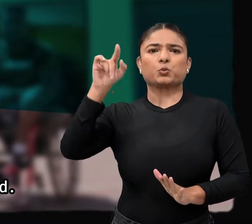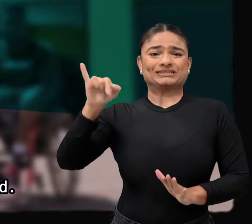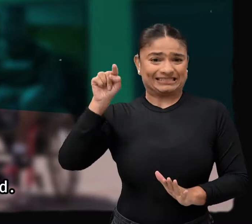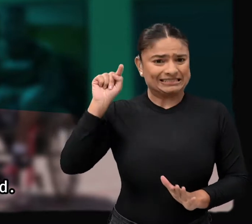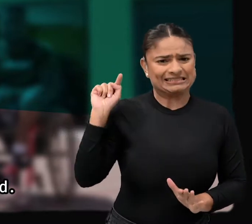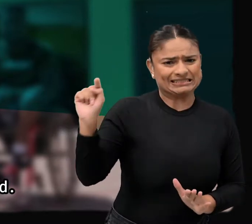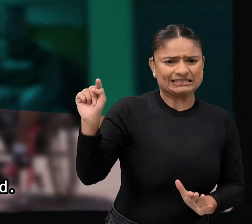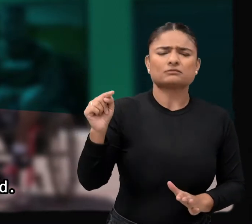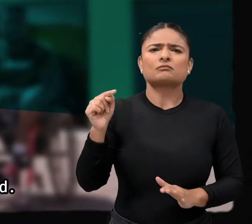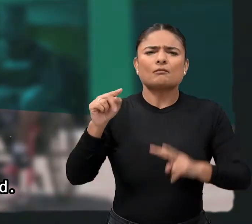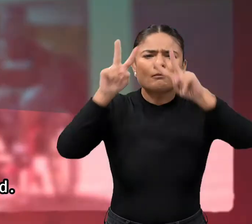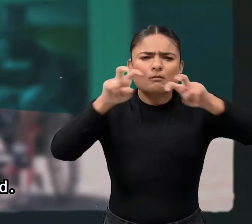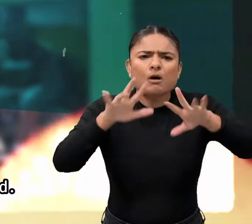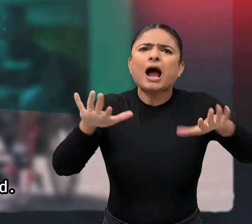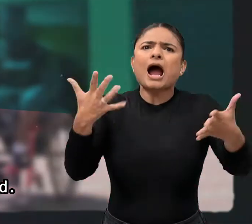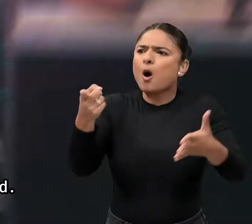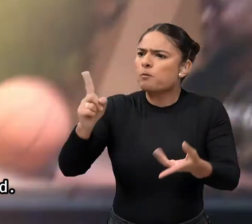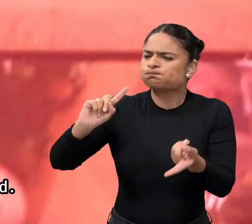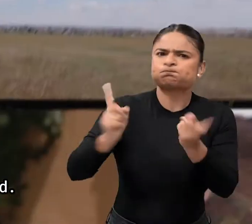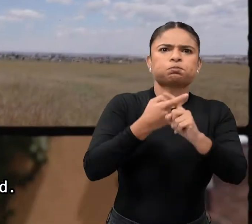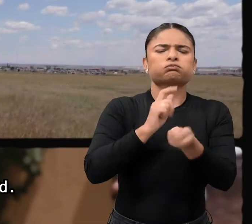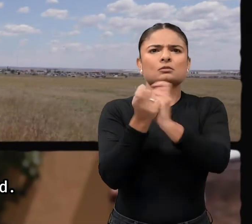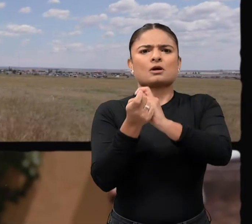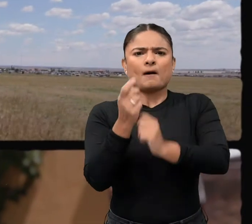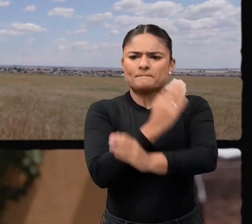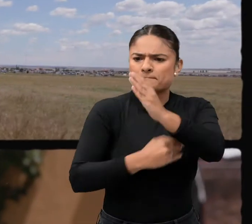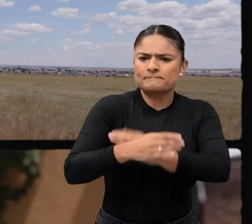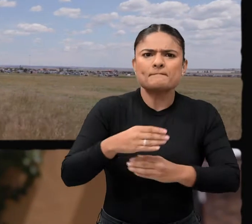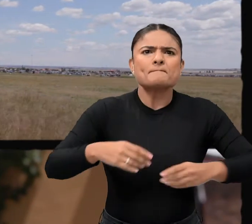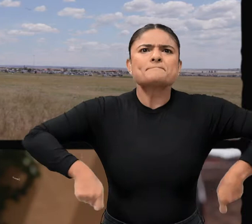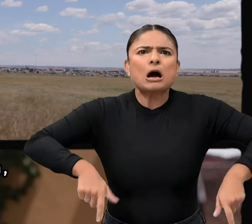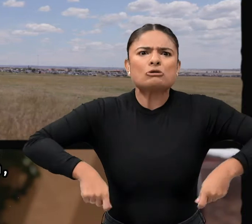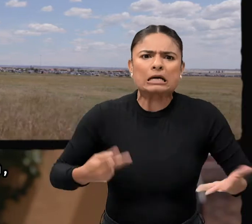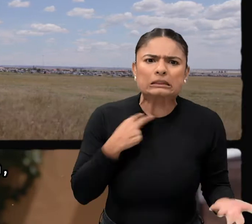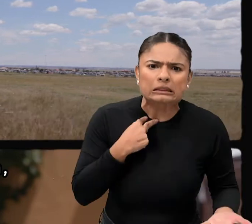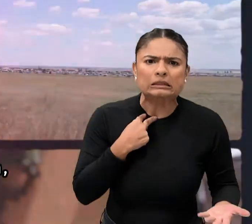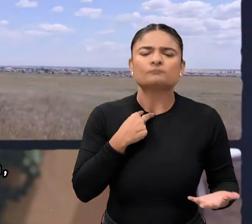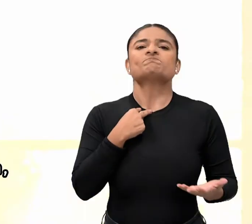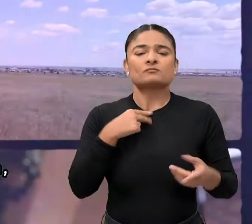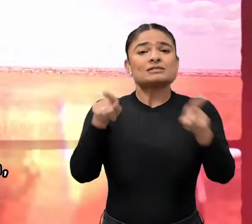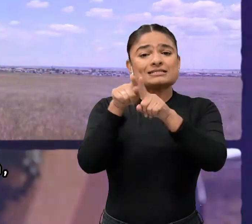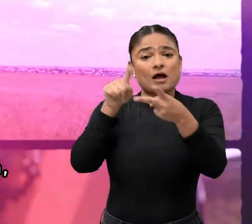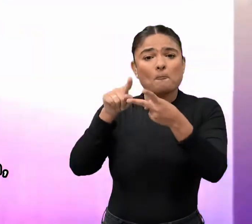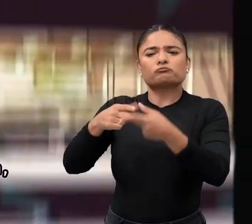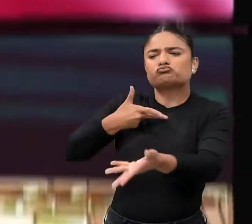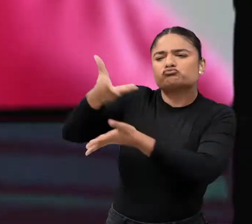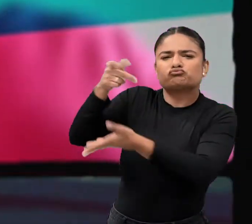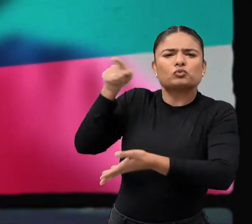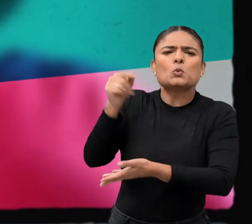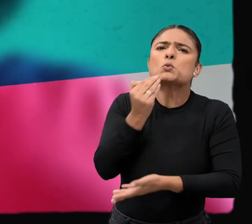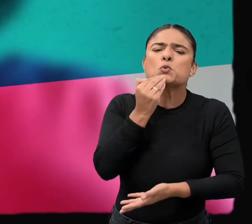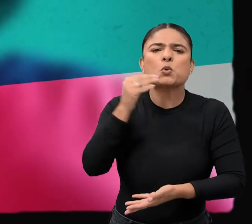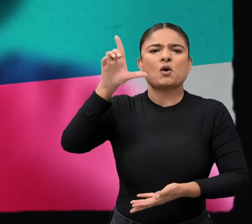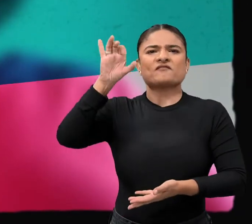Secunda and we find out more about the car accident which left him paralyzed. I will be chatting to Fadila Lagadien, a